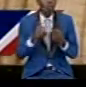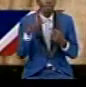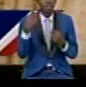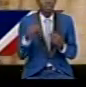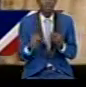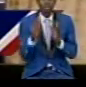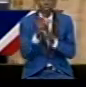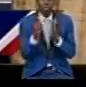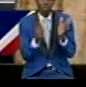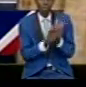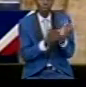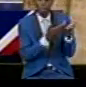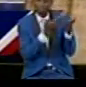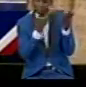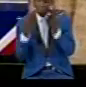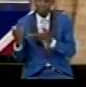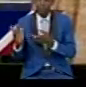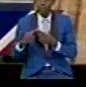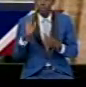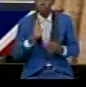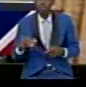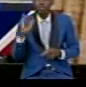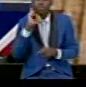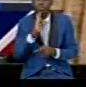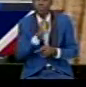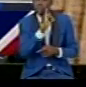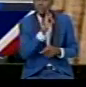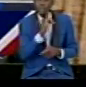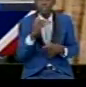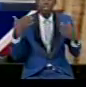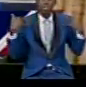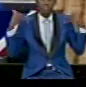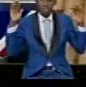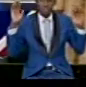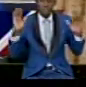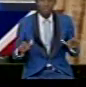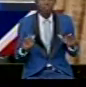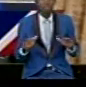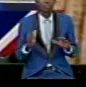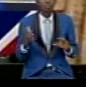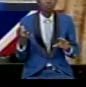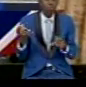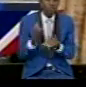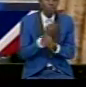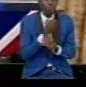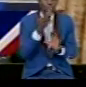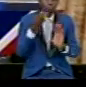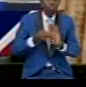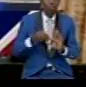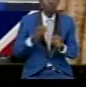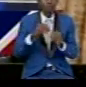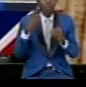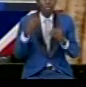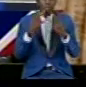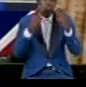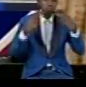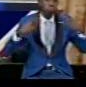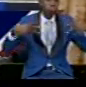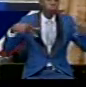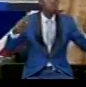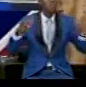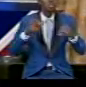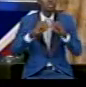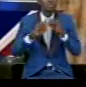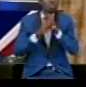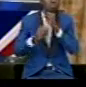the children of Israel, angels took part in the proclamation, dissemination, and